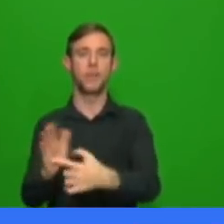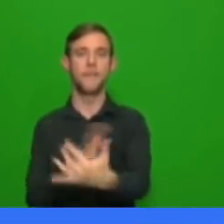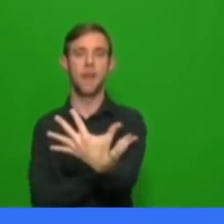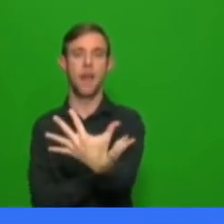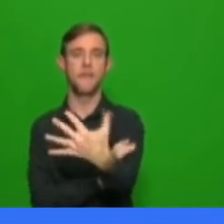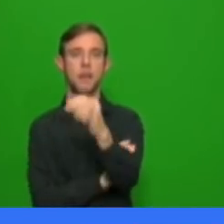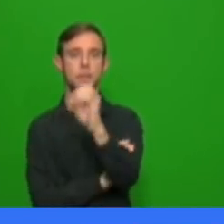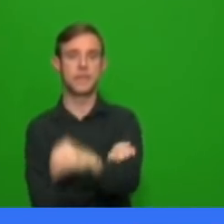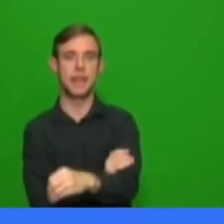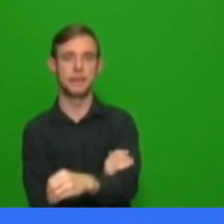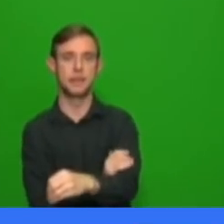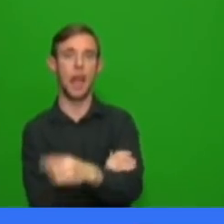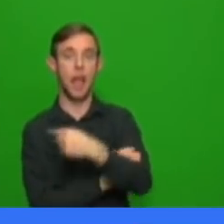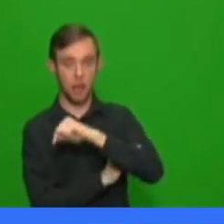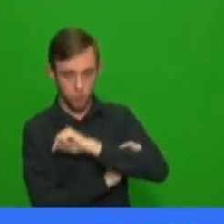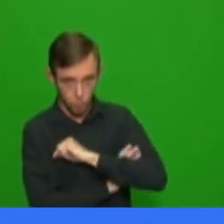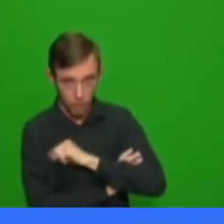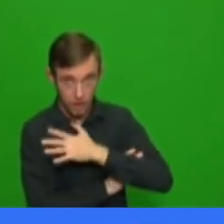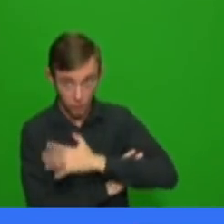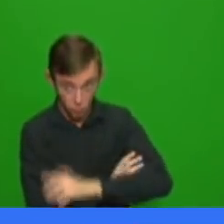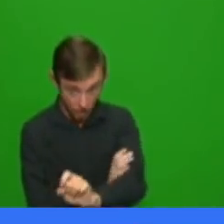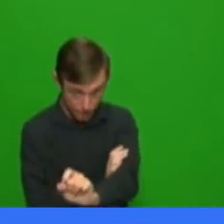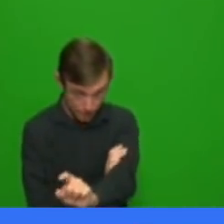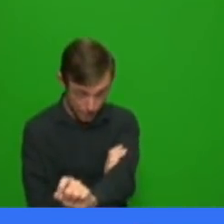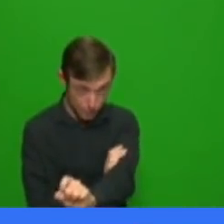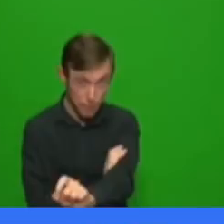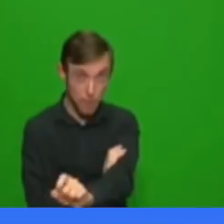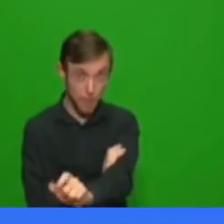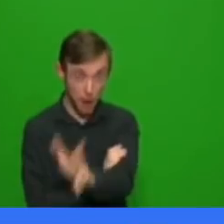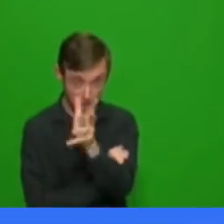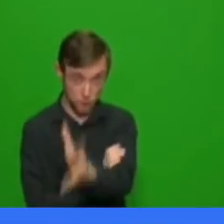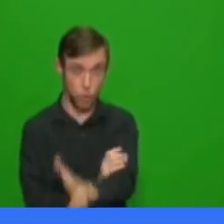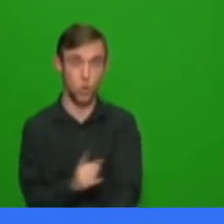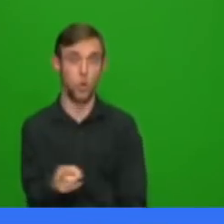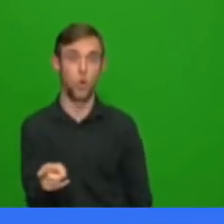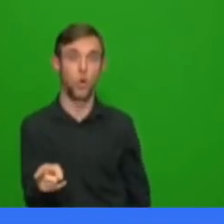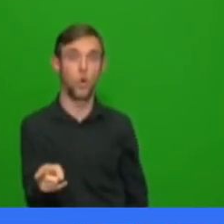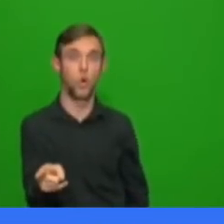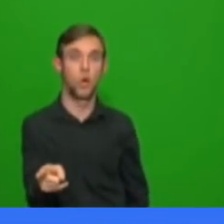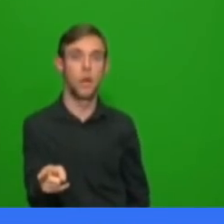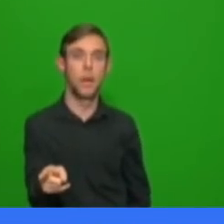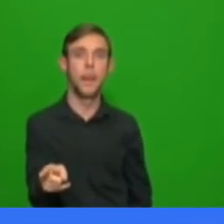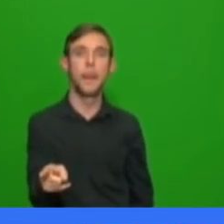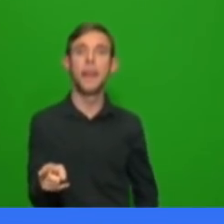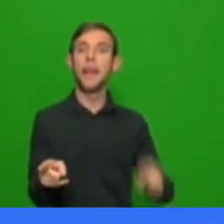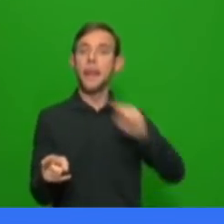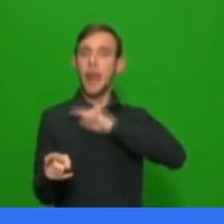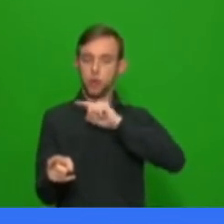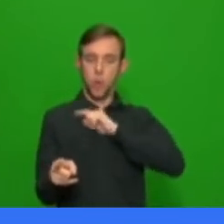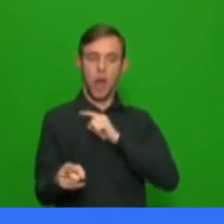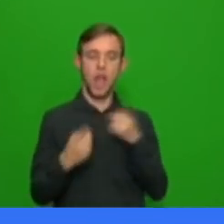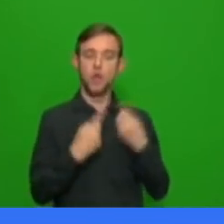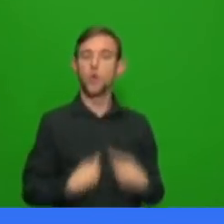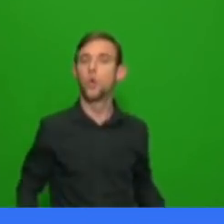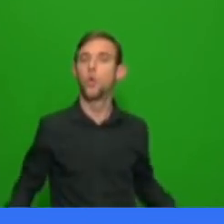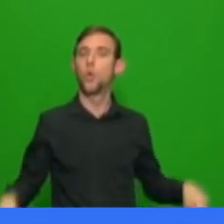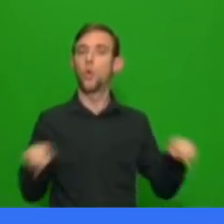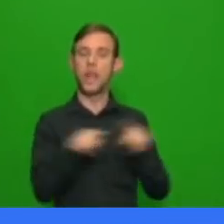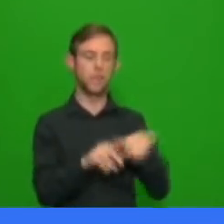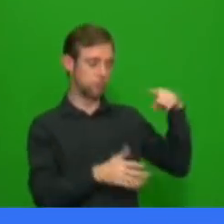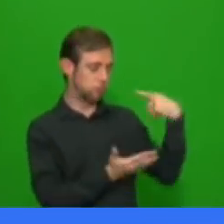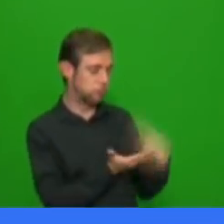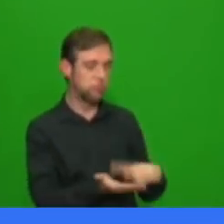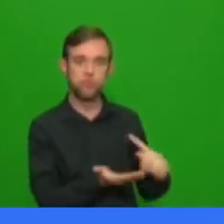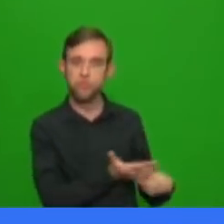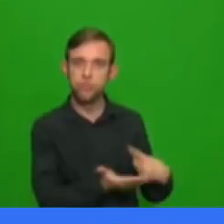4.5%, which is where we would like to see it. So, in the deliberations that we would have,